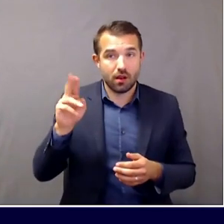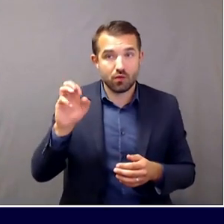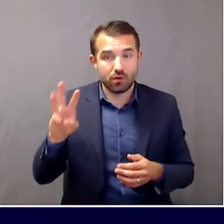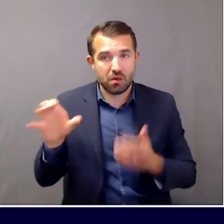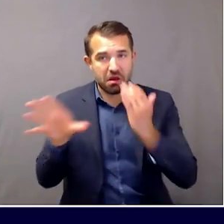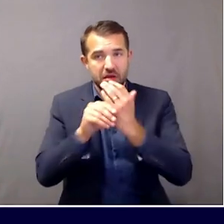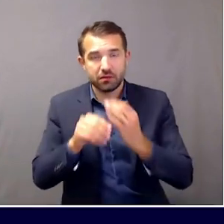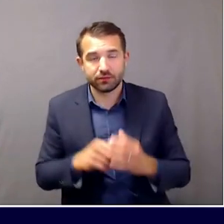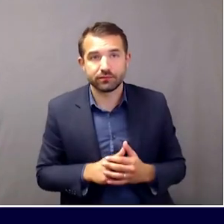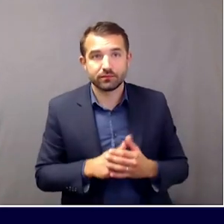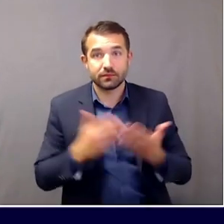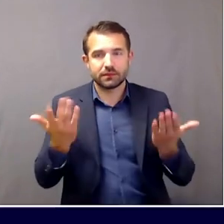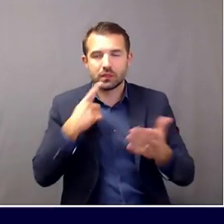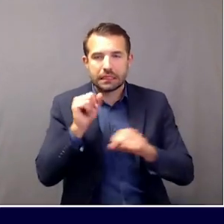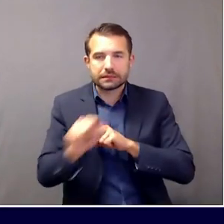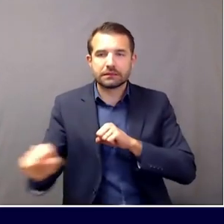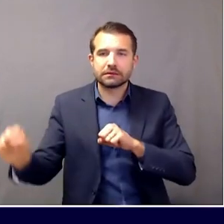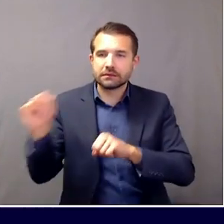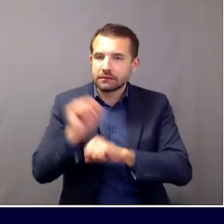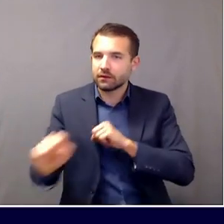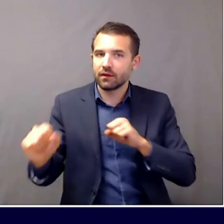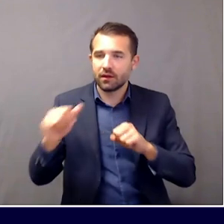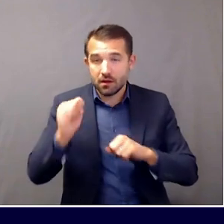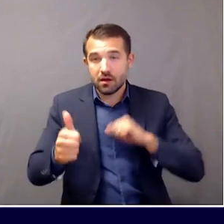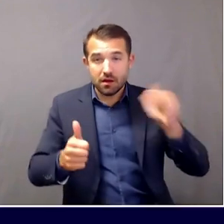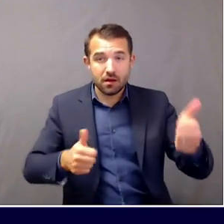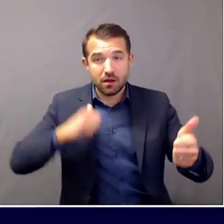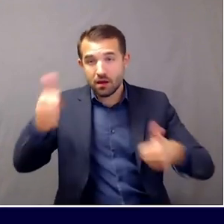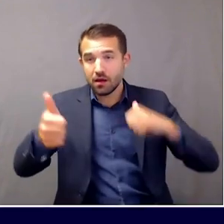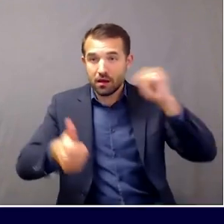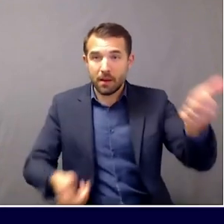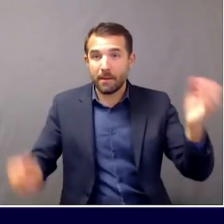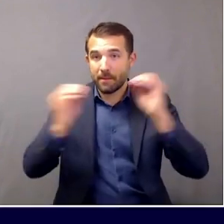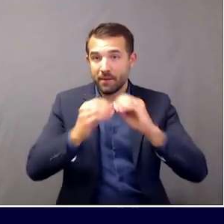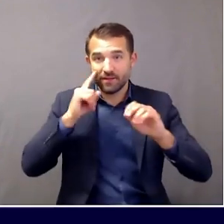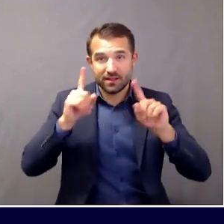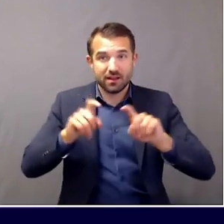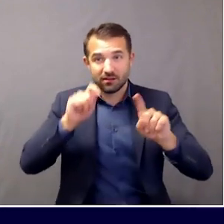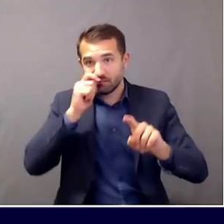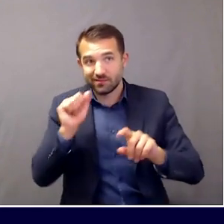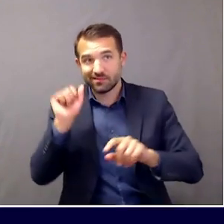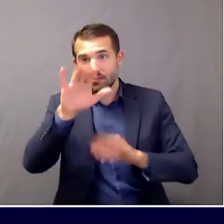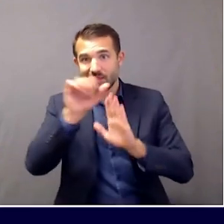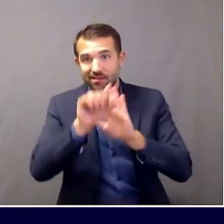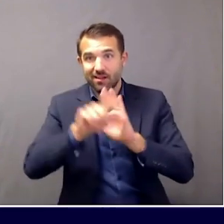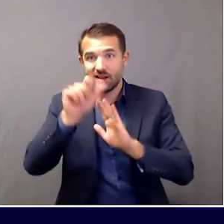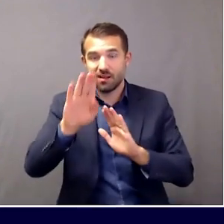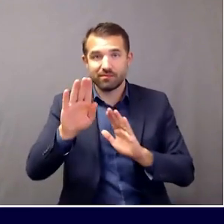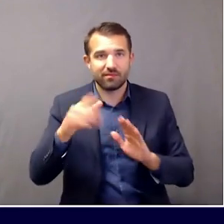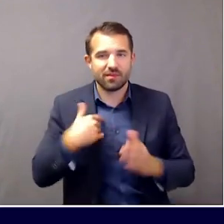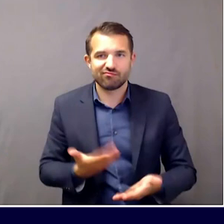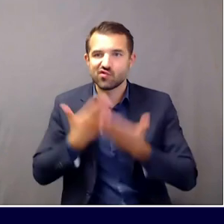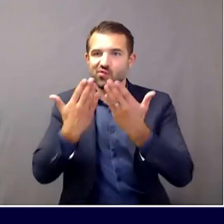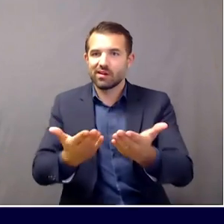Maine to expand our testing capacity. So we maintain the recommendation that if you are traveling to a state with higher prevalence of